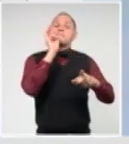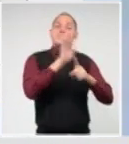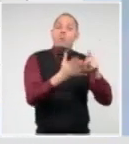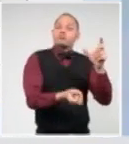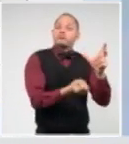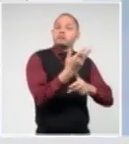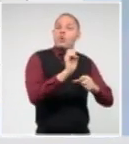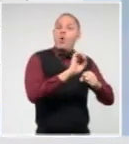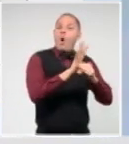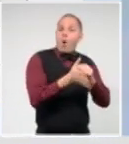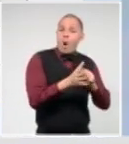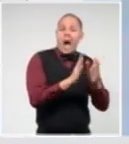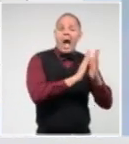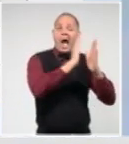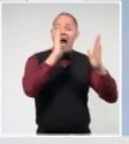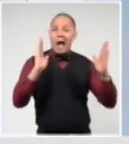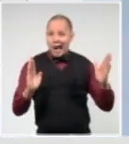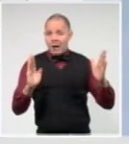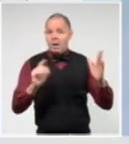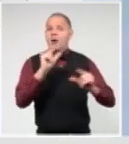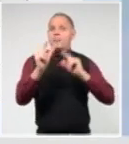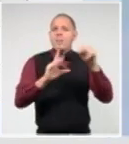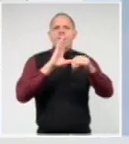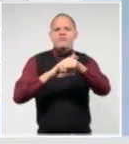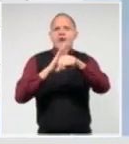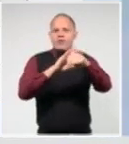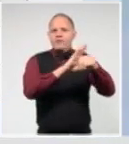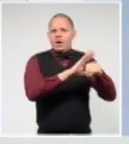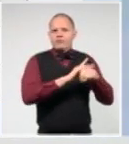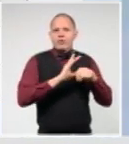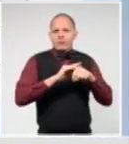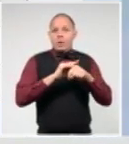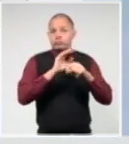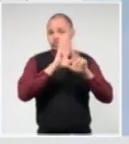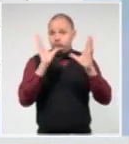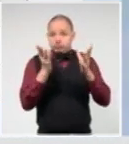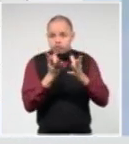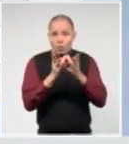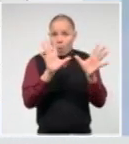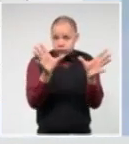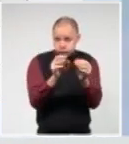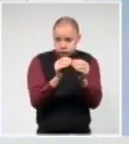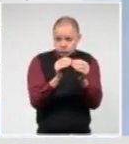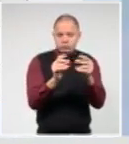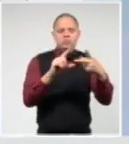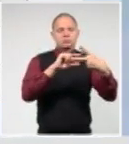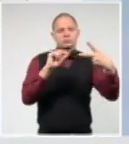28,802,775 confirmed cases since the start of the pandemic. Yesterday,